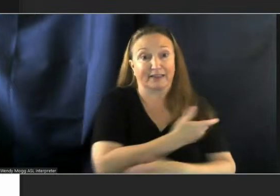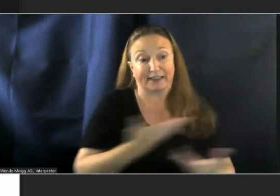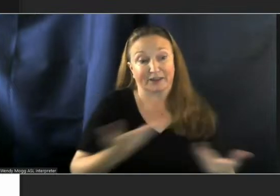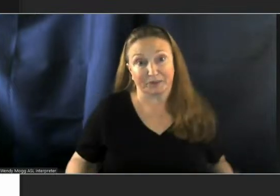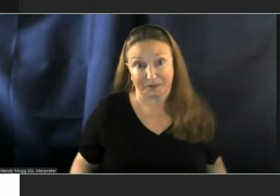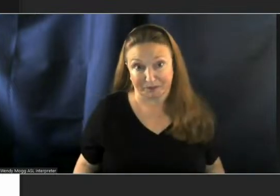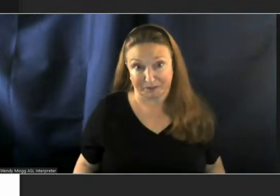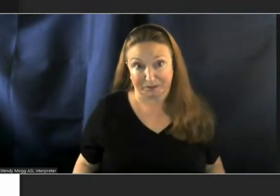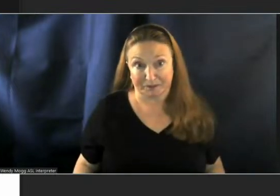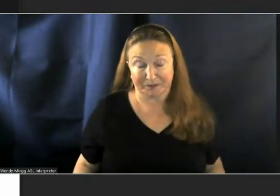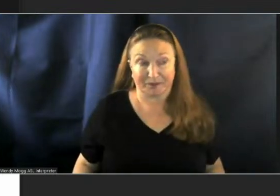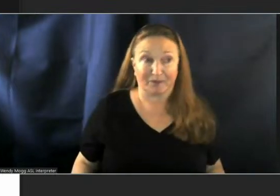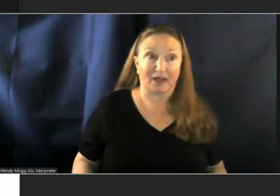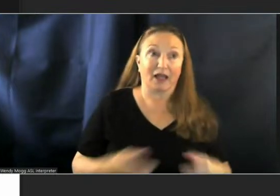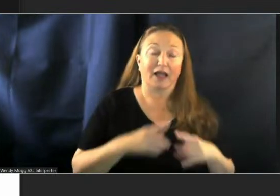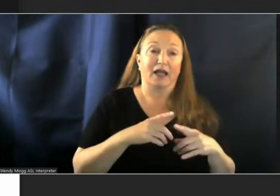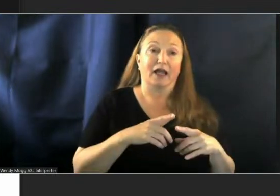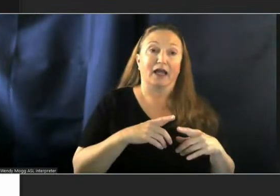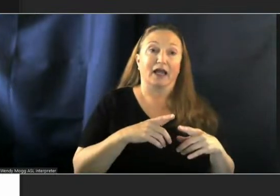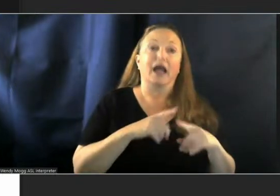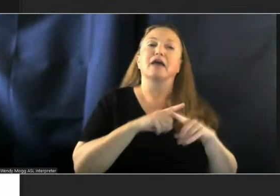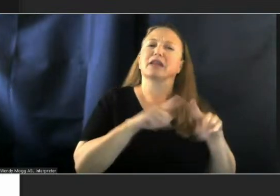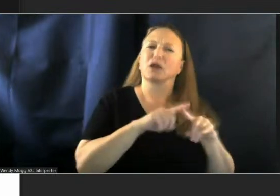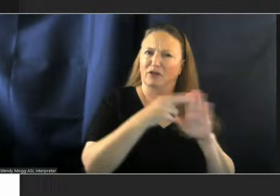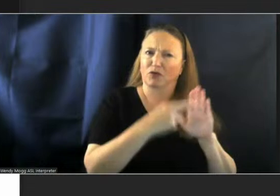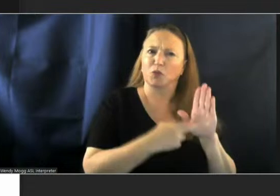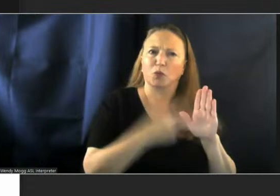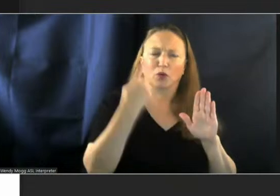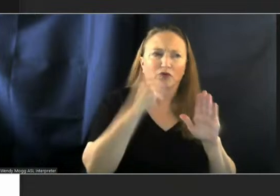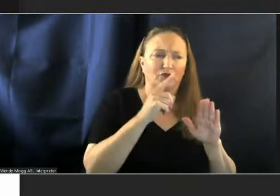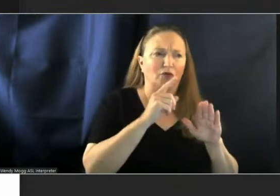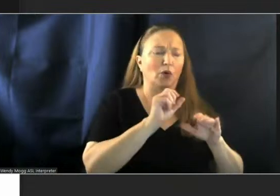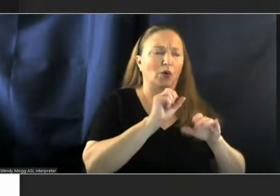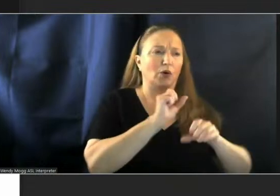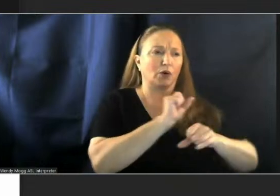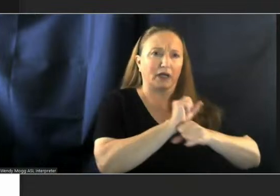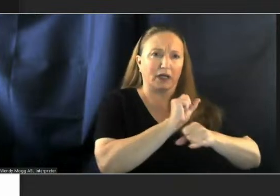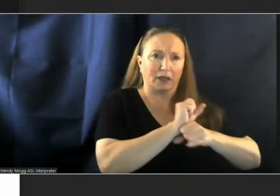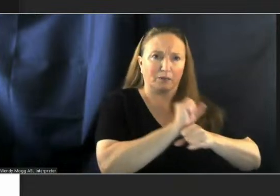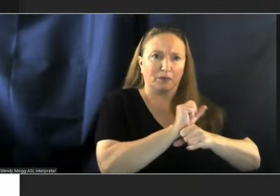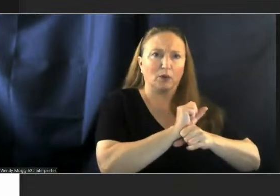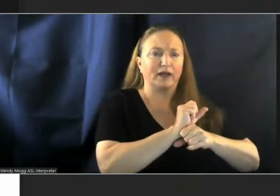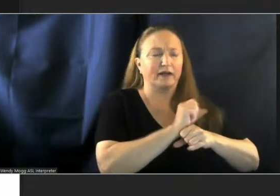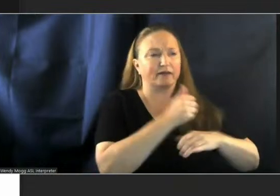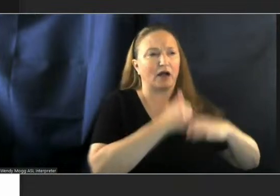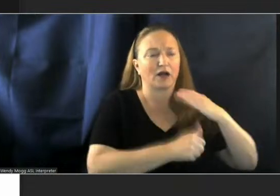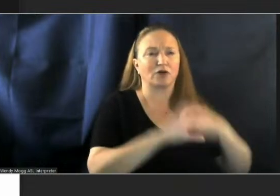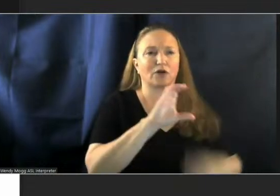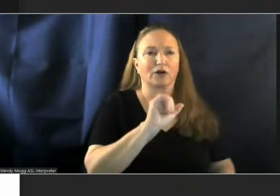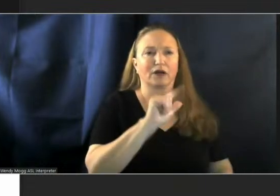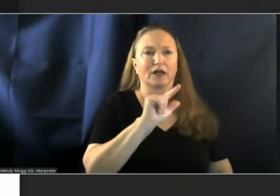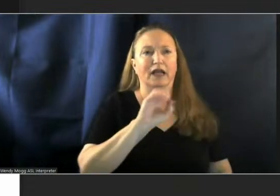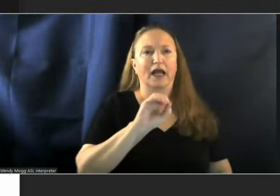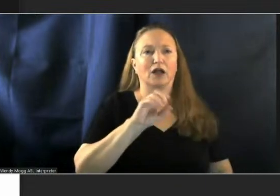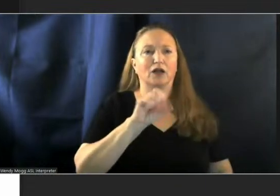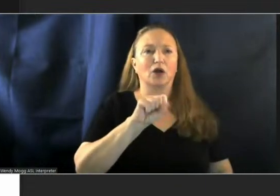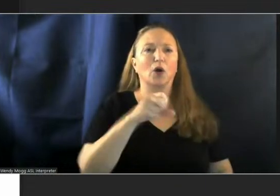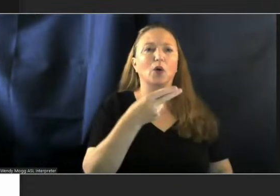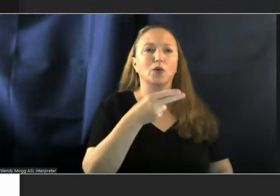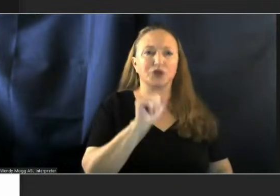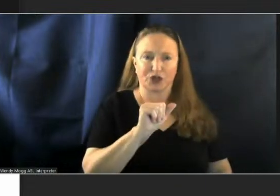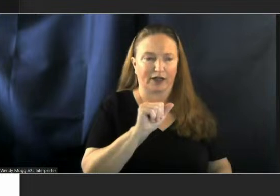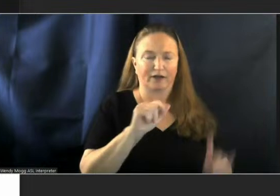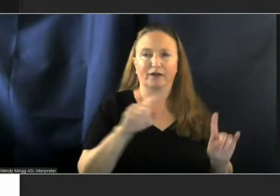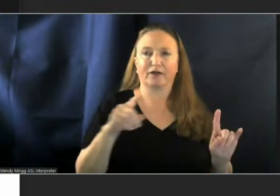And then there are different rules for your employees that involve Cal OSHA and other things. and of course, you can't